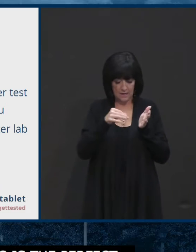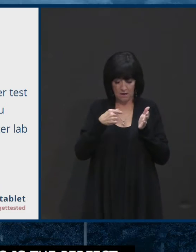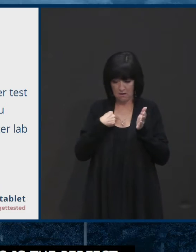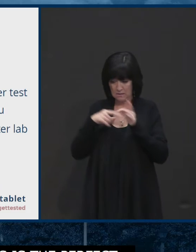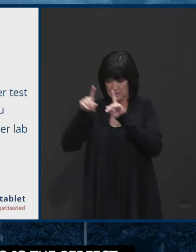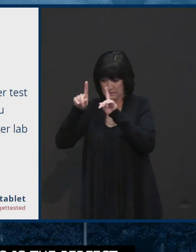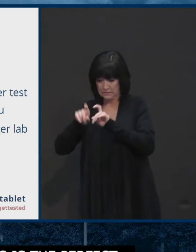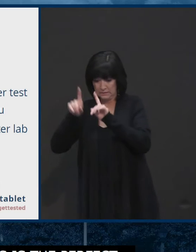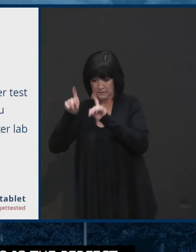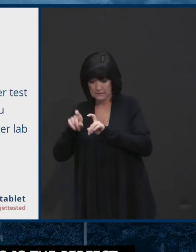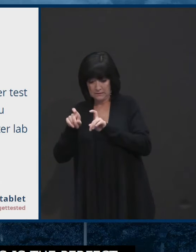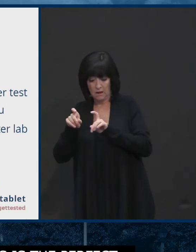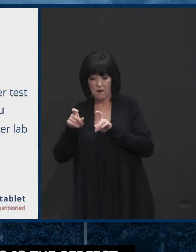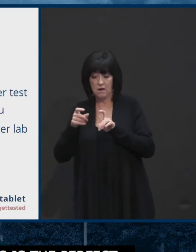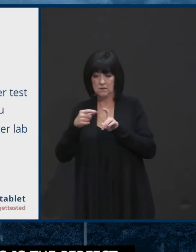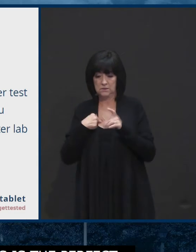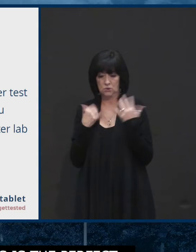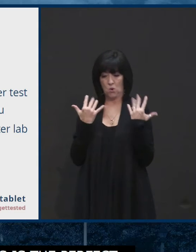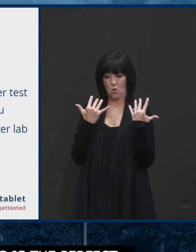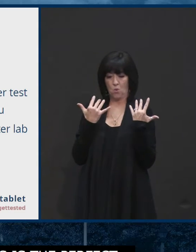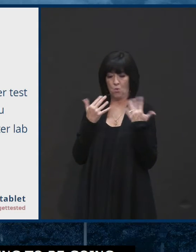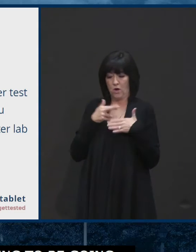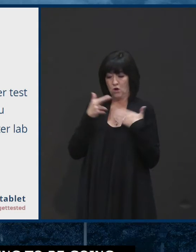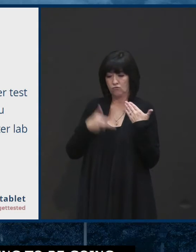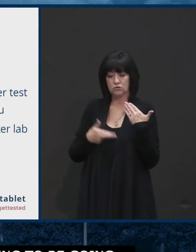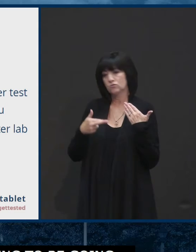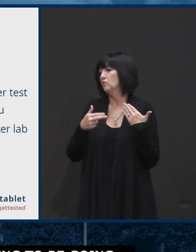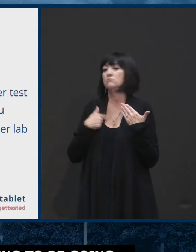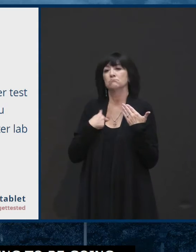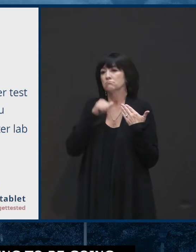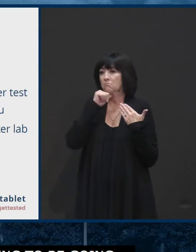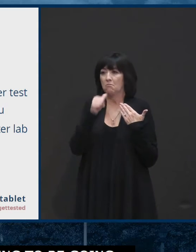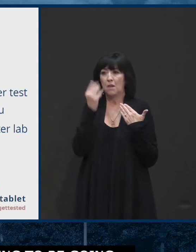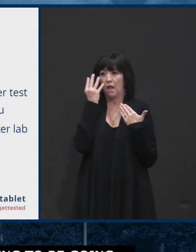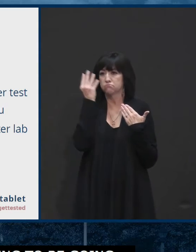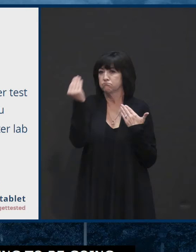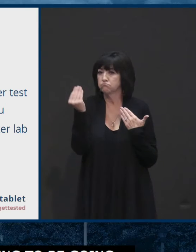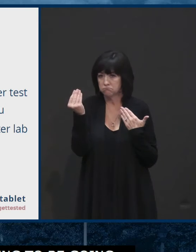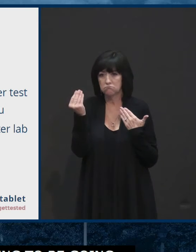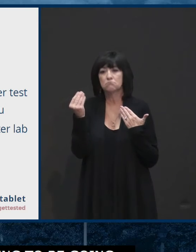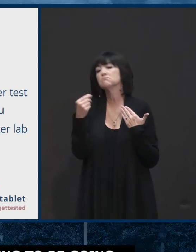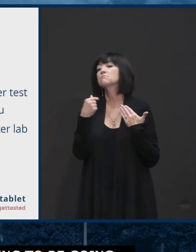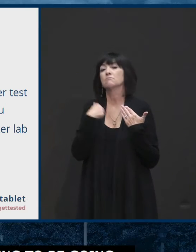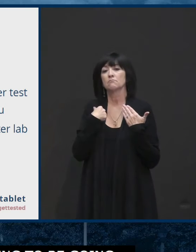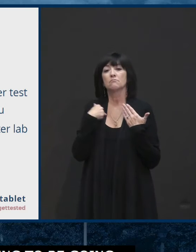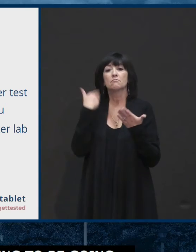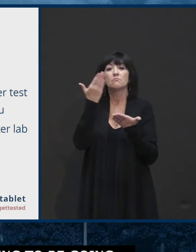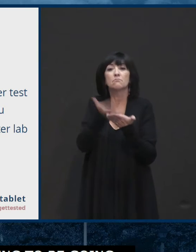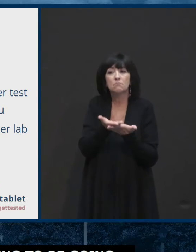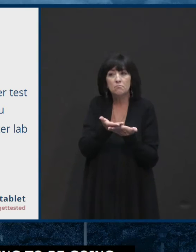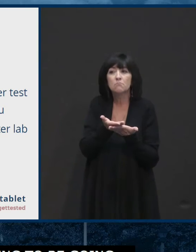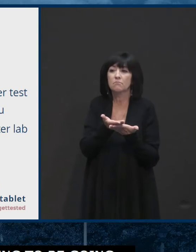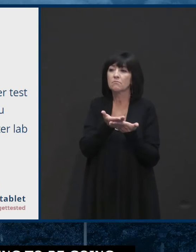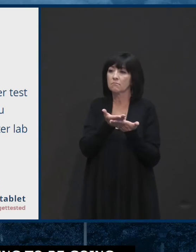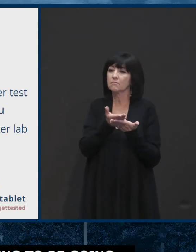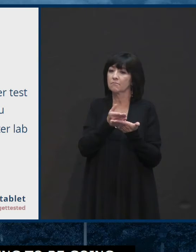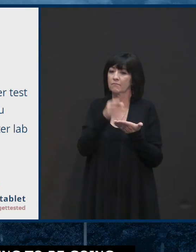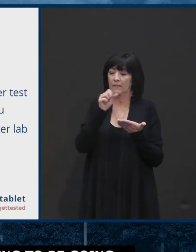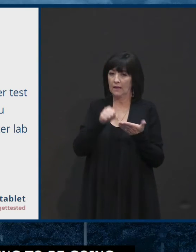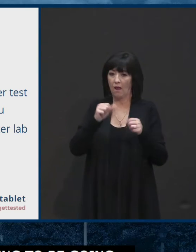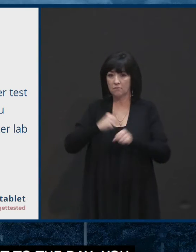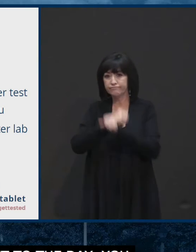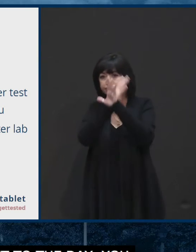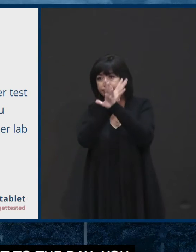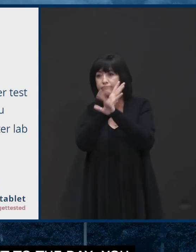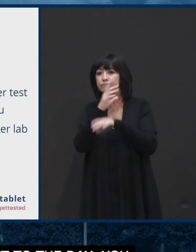back. Back that up, order the test, get on the Zoom, meet with the nurse, drop it in the UPS drop box, and you'll have your